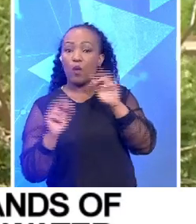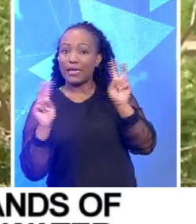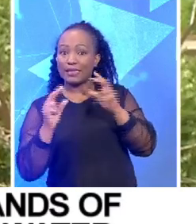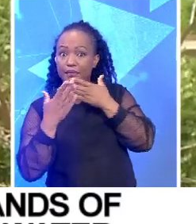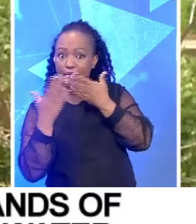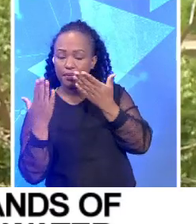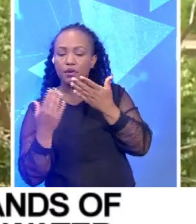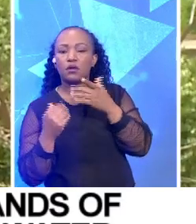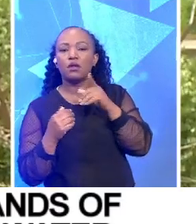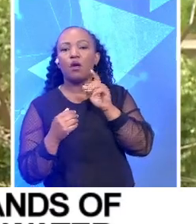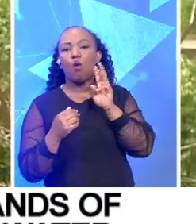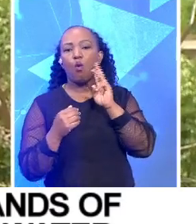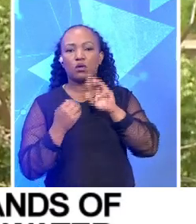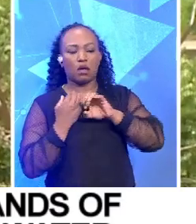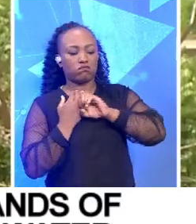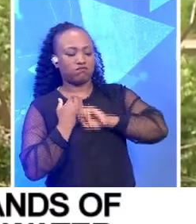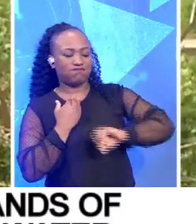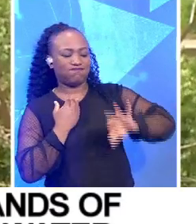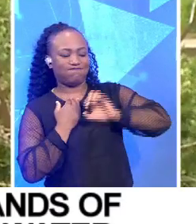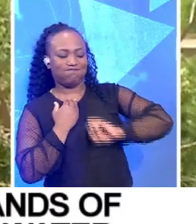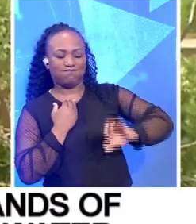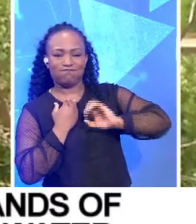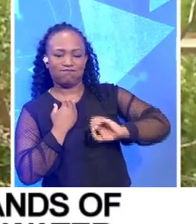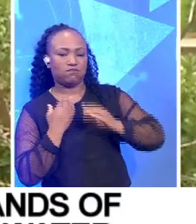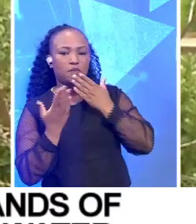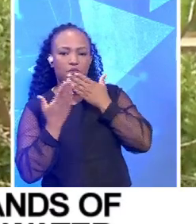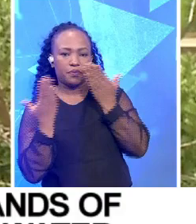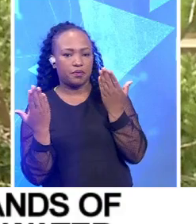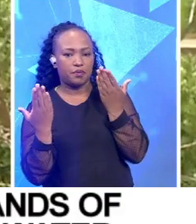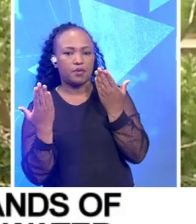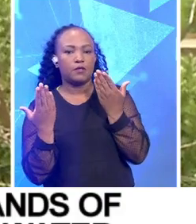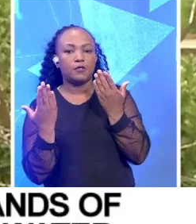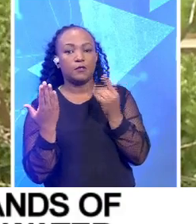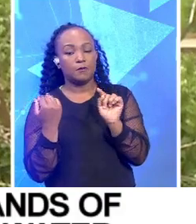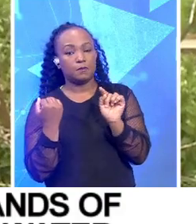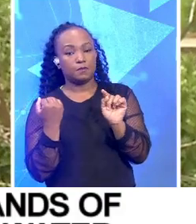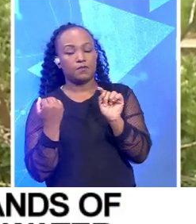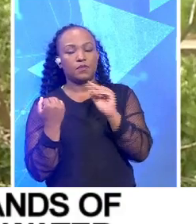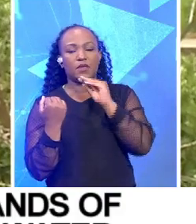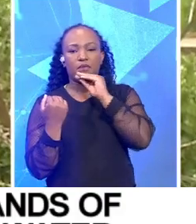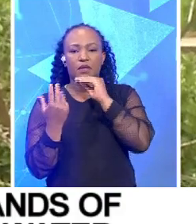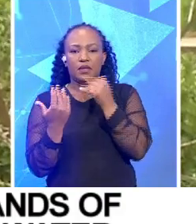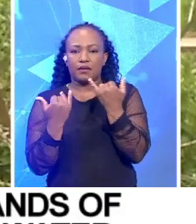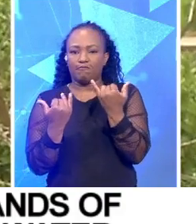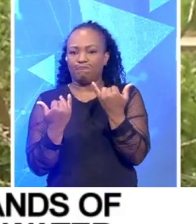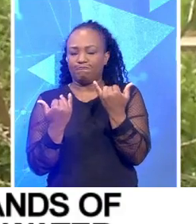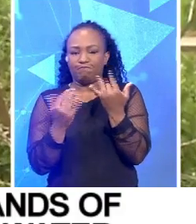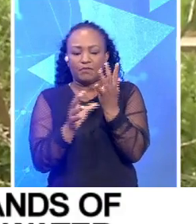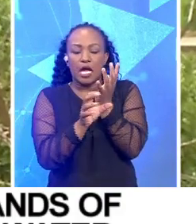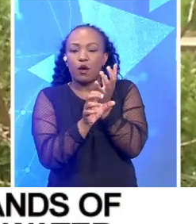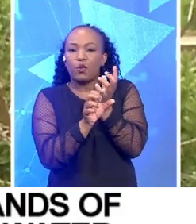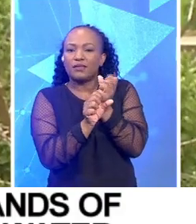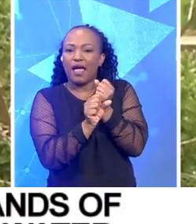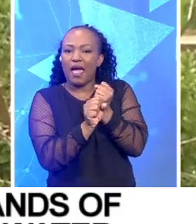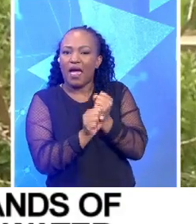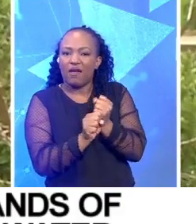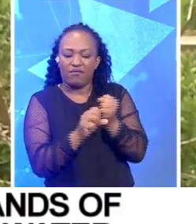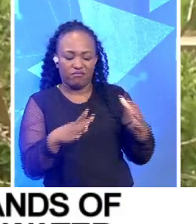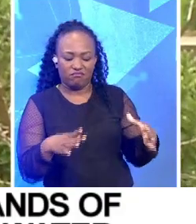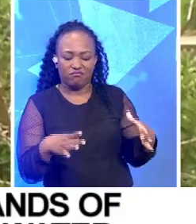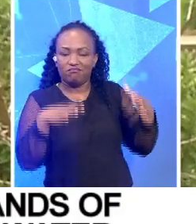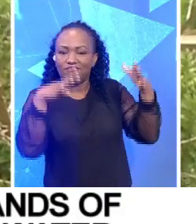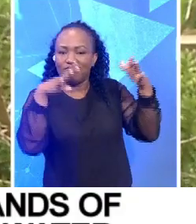in the reservoirs continues to flow out. So basically you do not have any reserve built in the